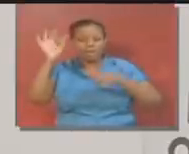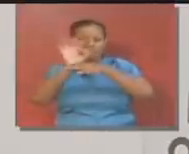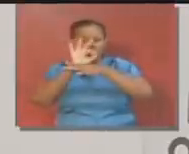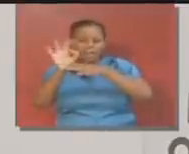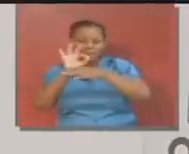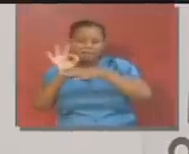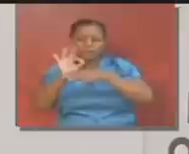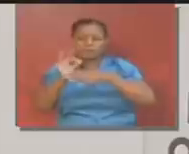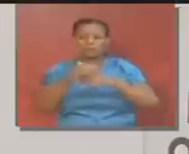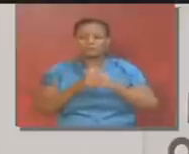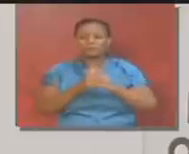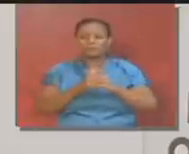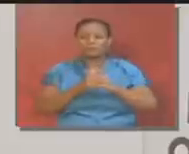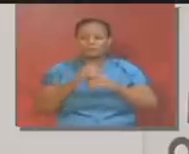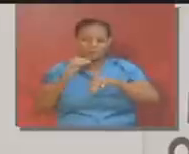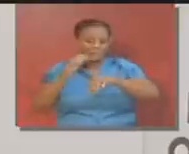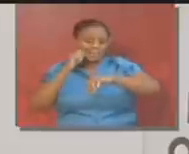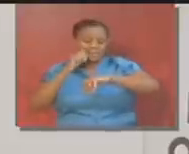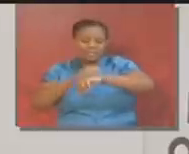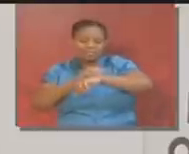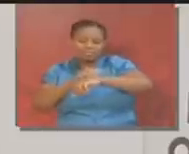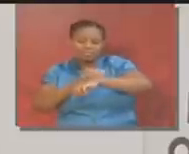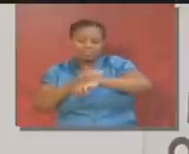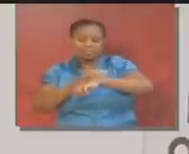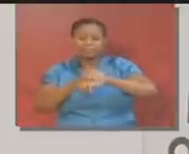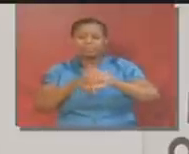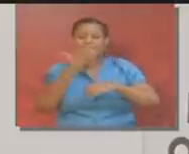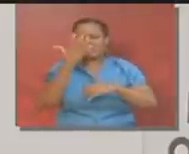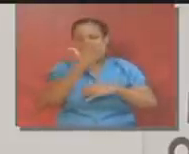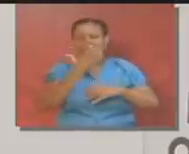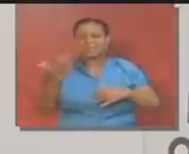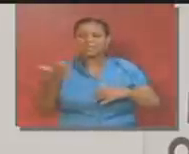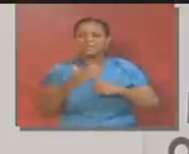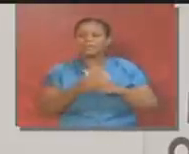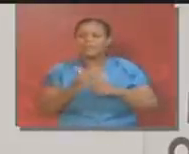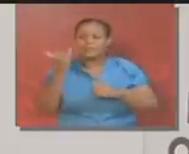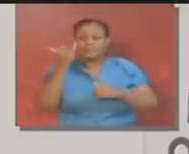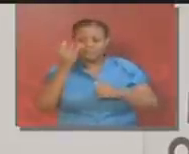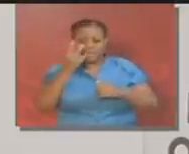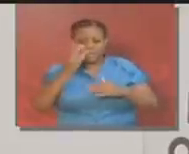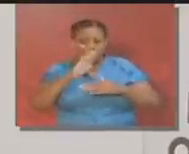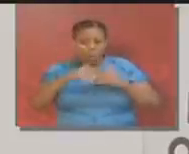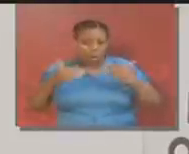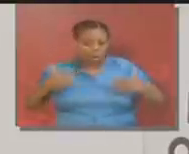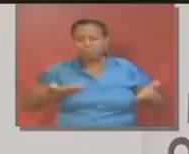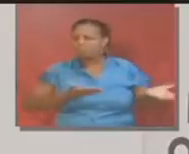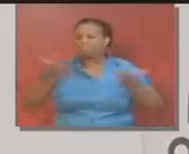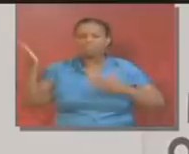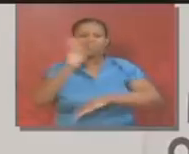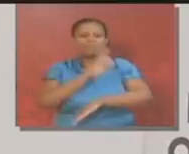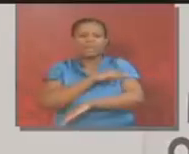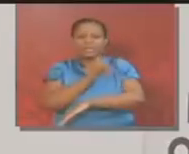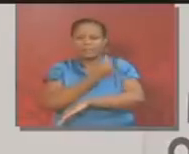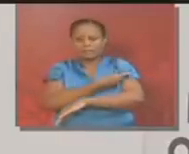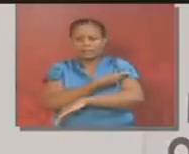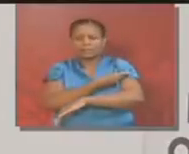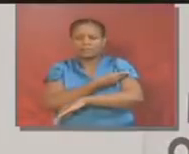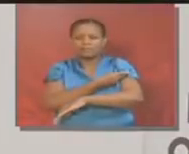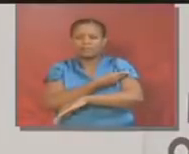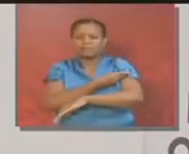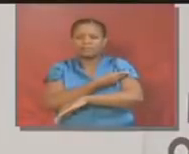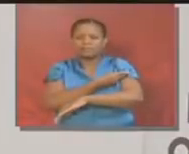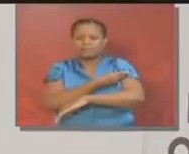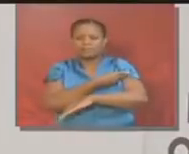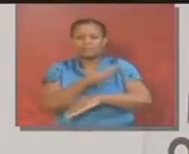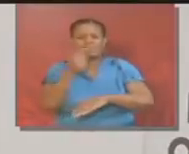for that rash. 5 things, and you take responsibility, go there and tell your doctor, I think this might be potential Miss